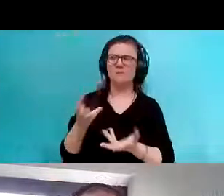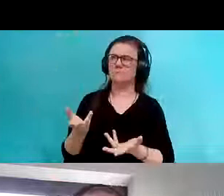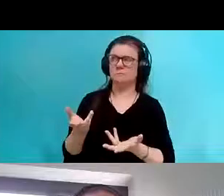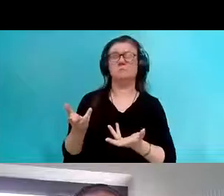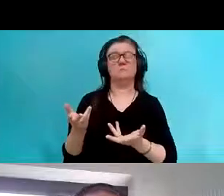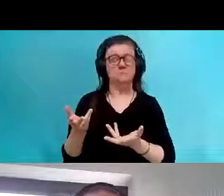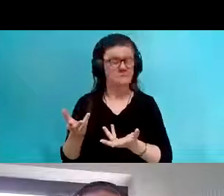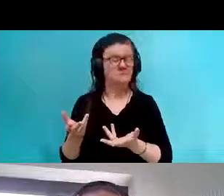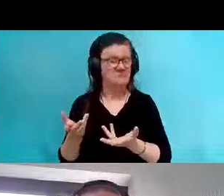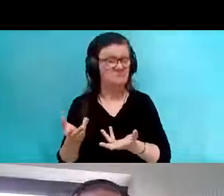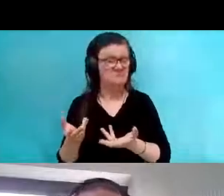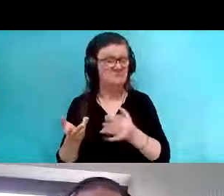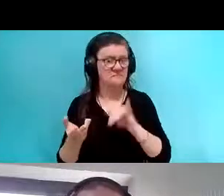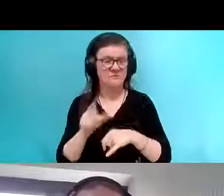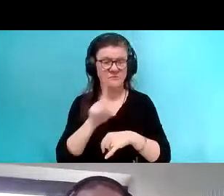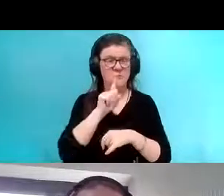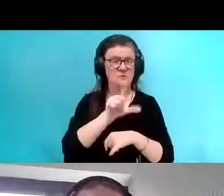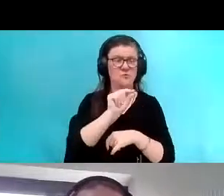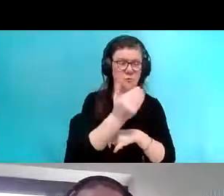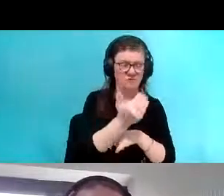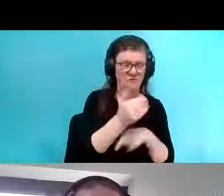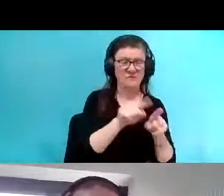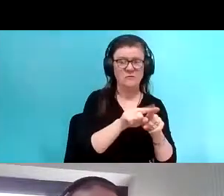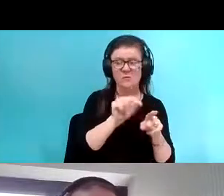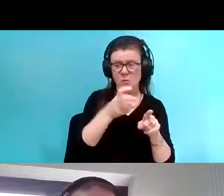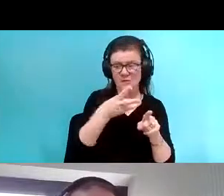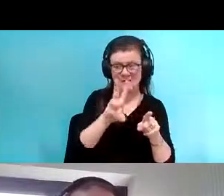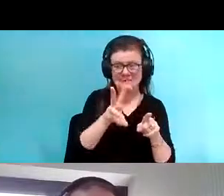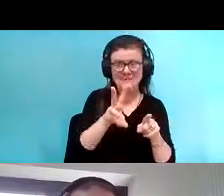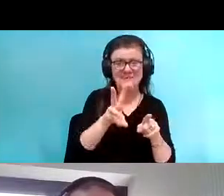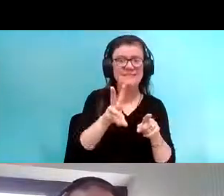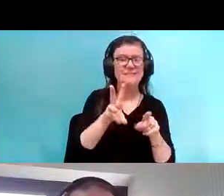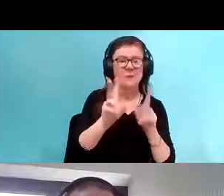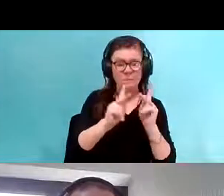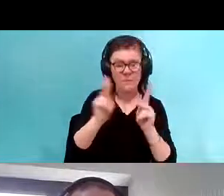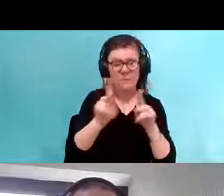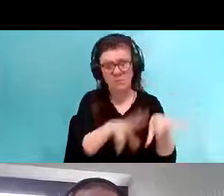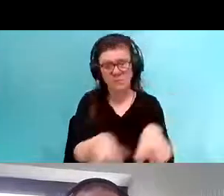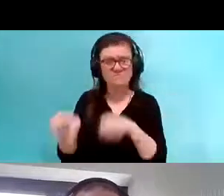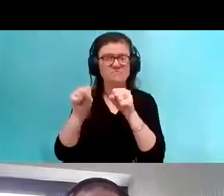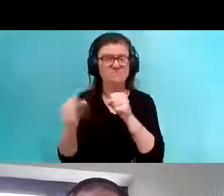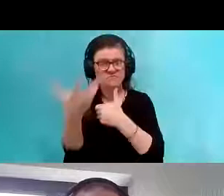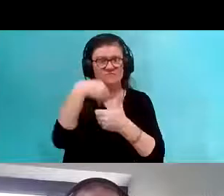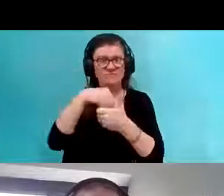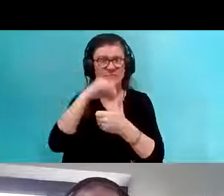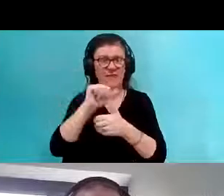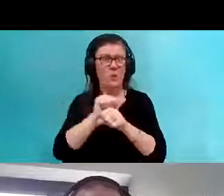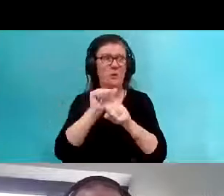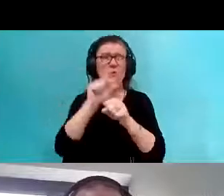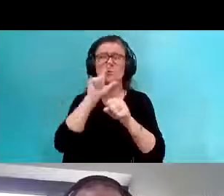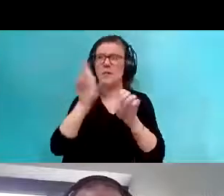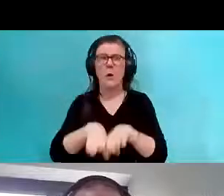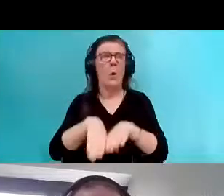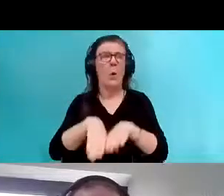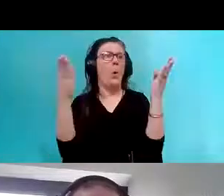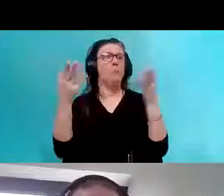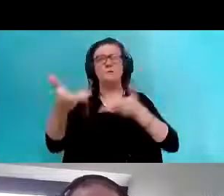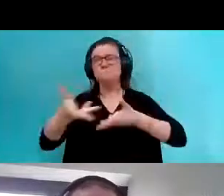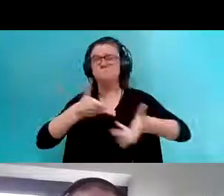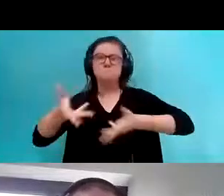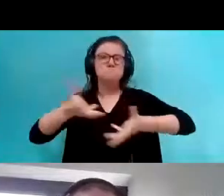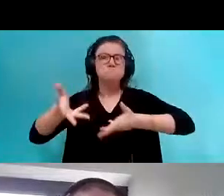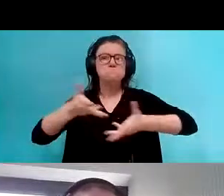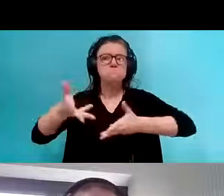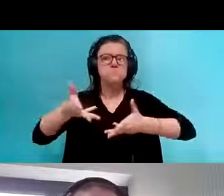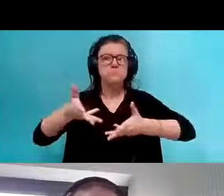those early and heady days, access to people leading that process was incredibly open. And I think some were